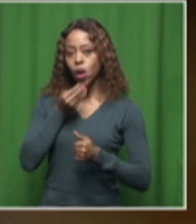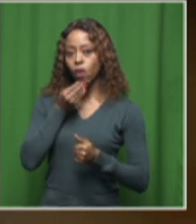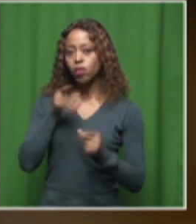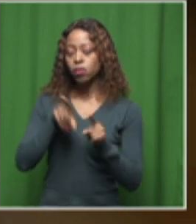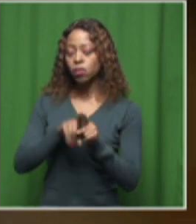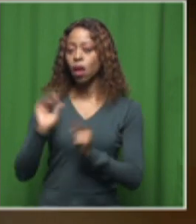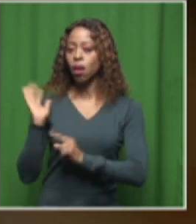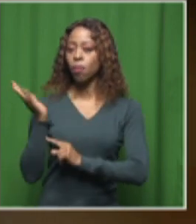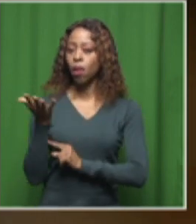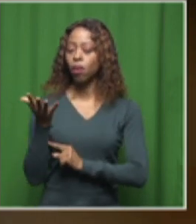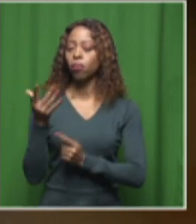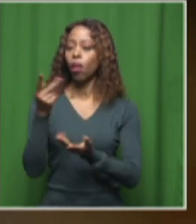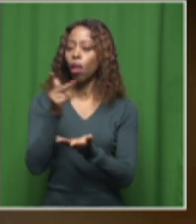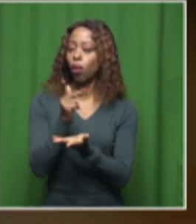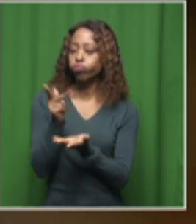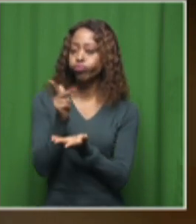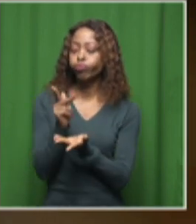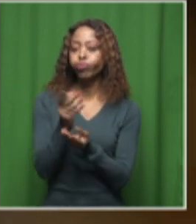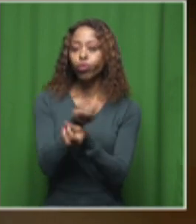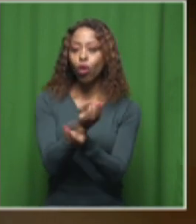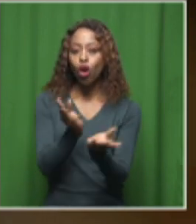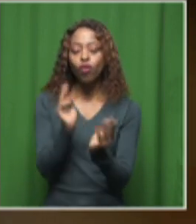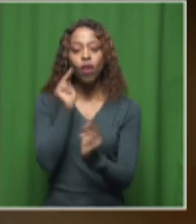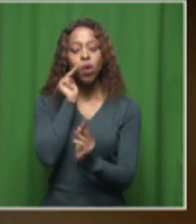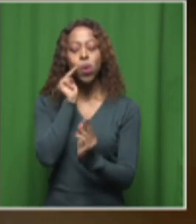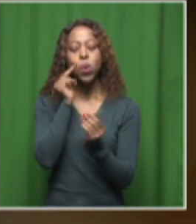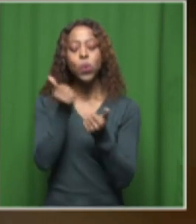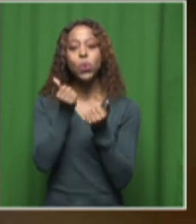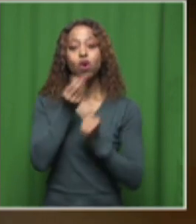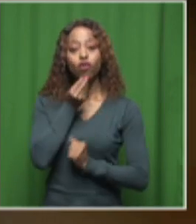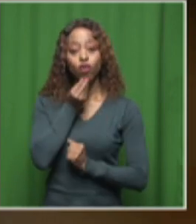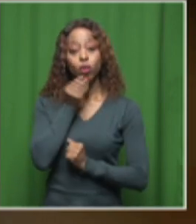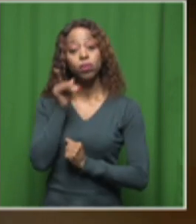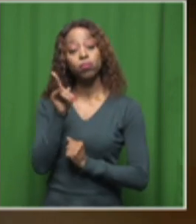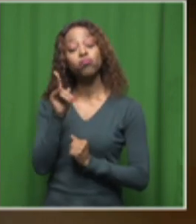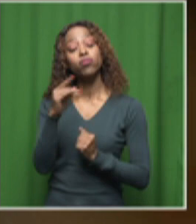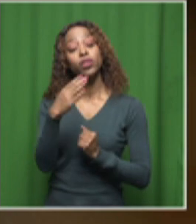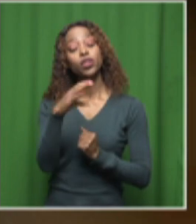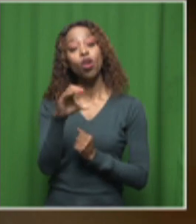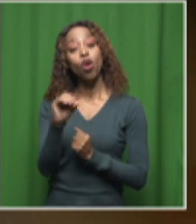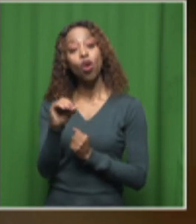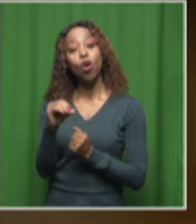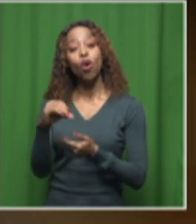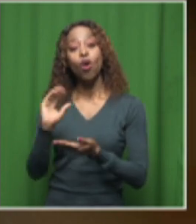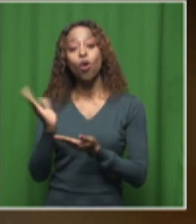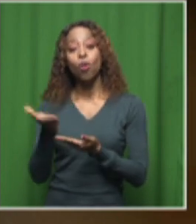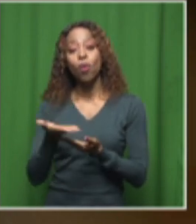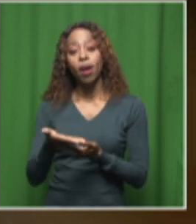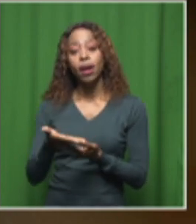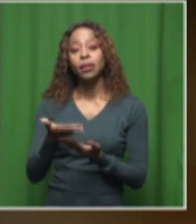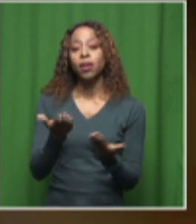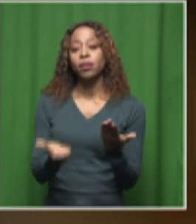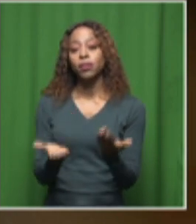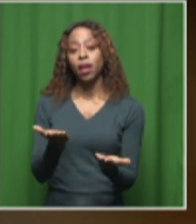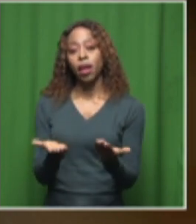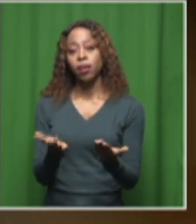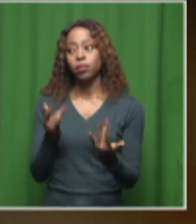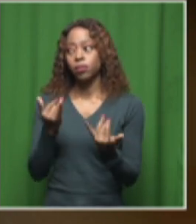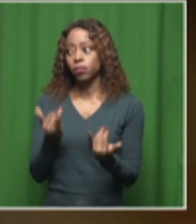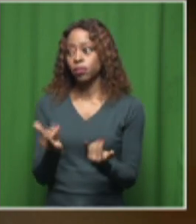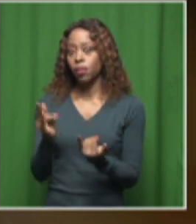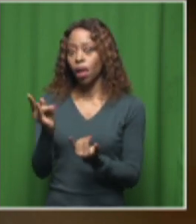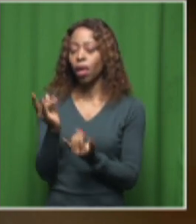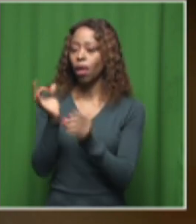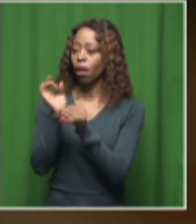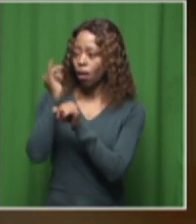catering business that offers nutritional foods. She is the founder and CEO of Plates and Scales, and she joins us now this morning to share a